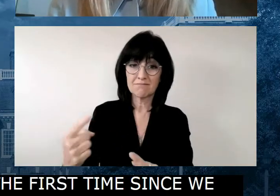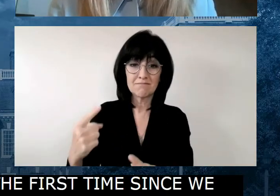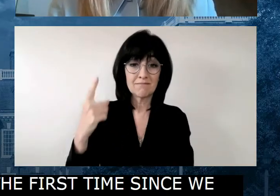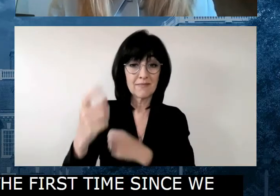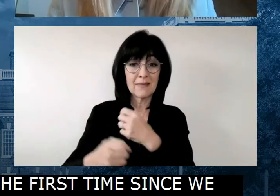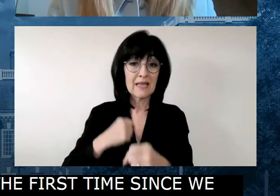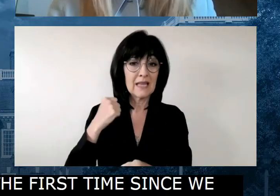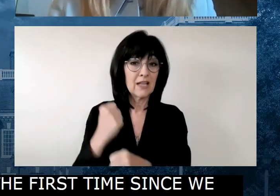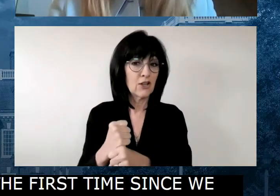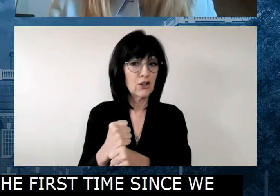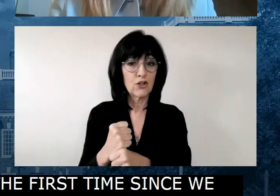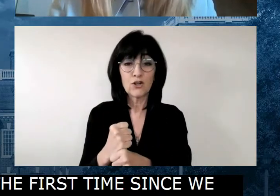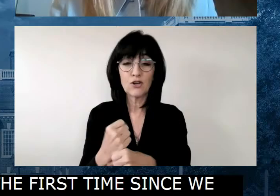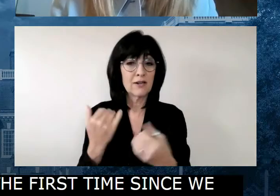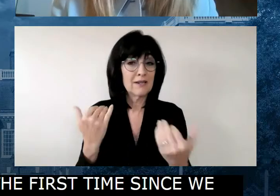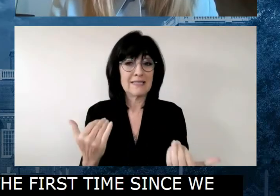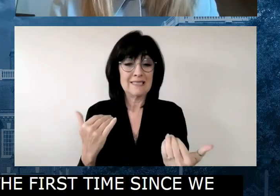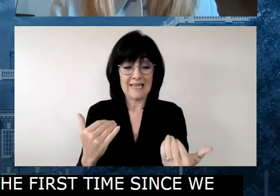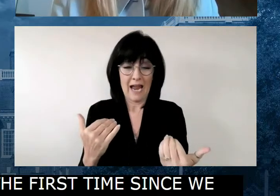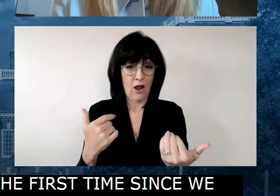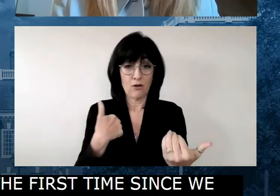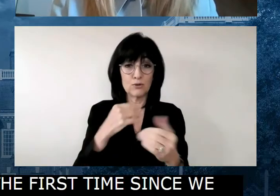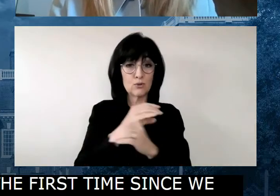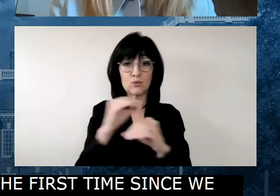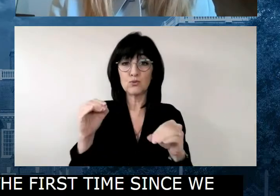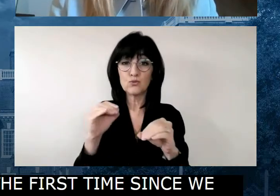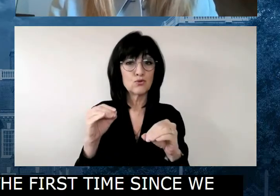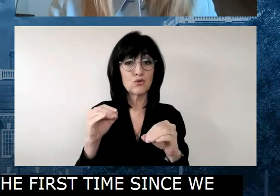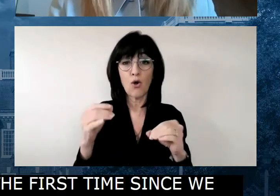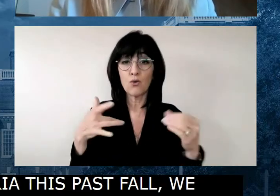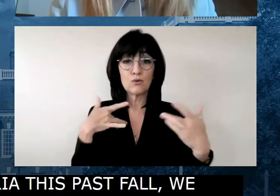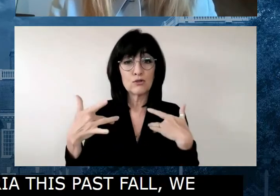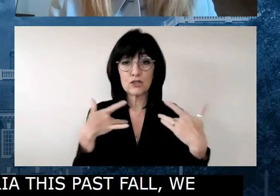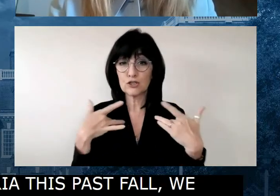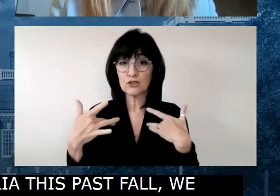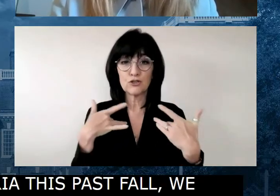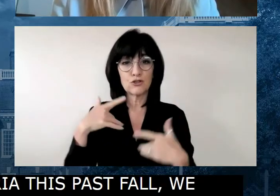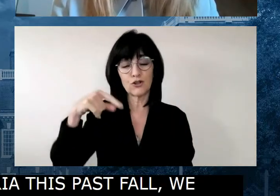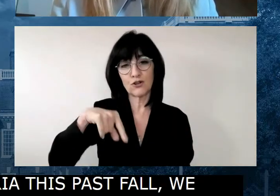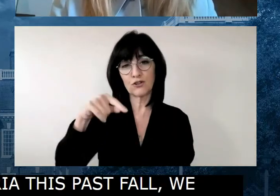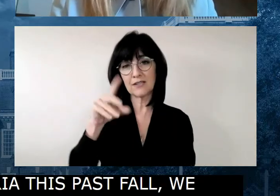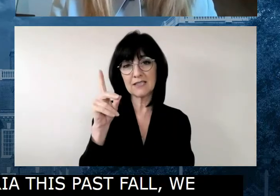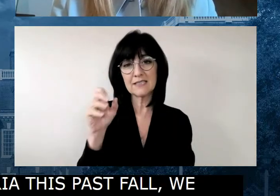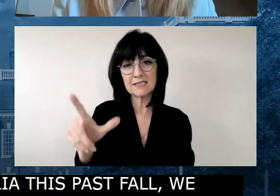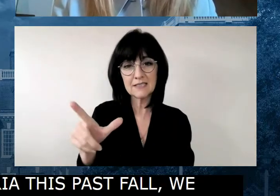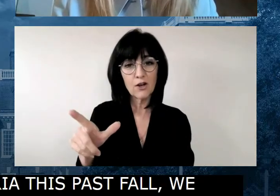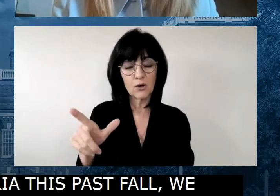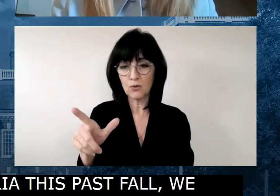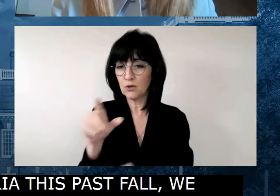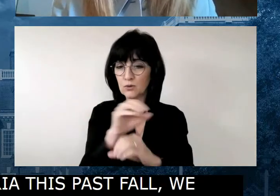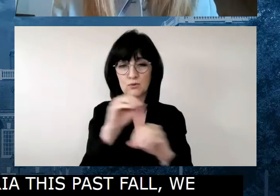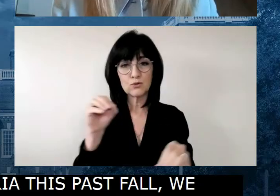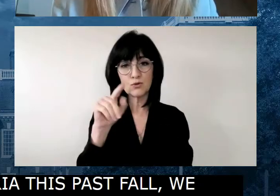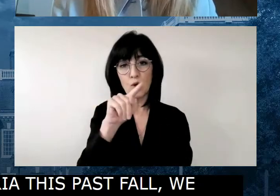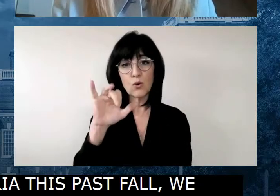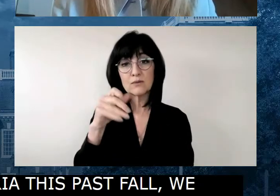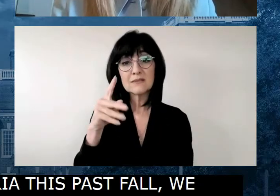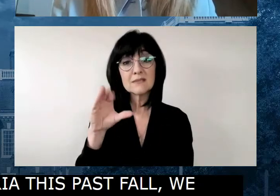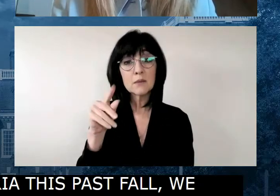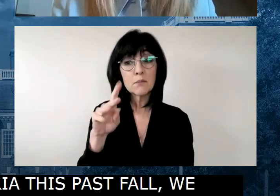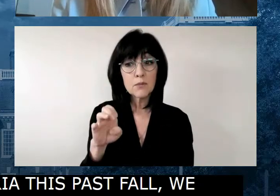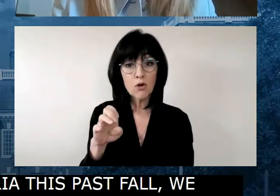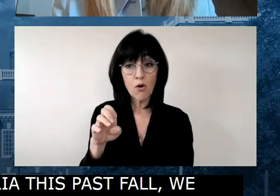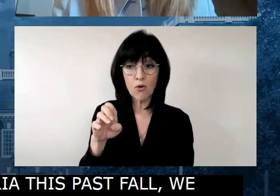fall, we have no areas of concern, no zip codes in Delaware that meet